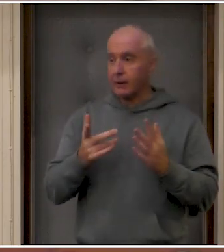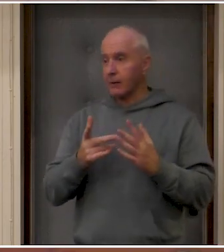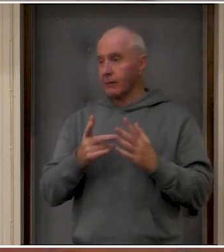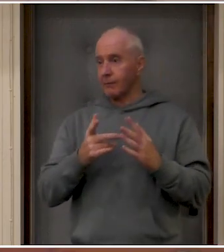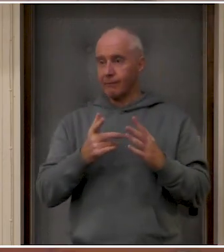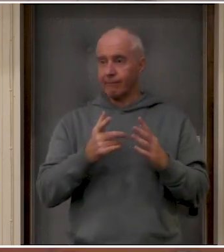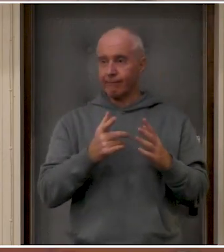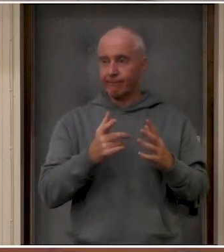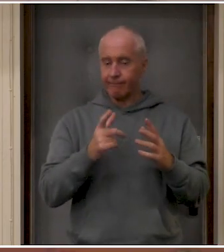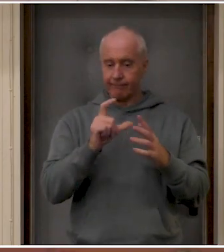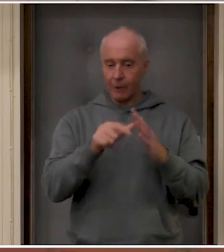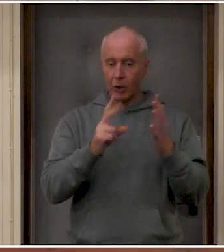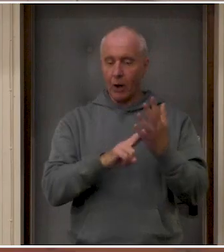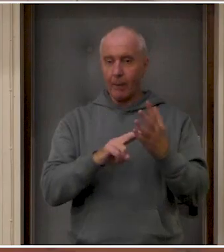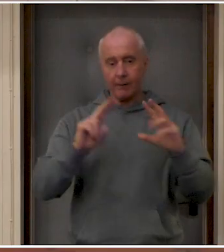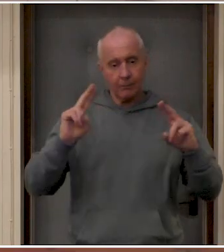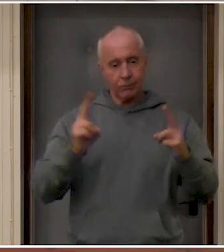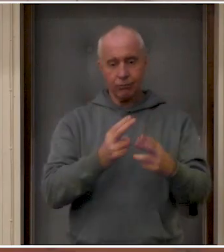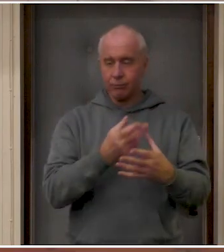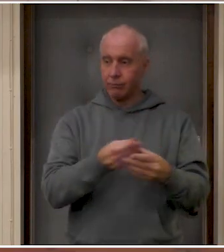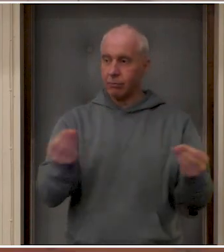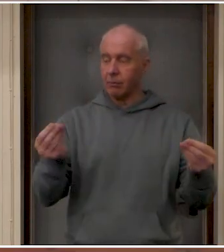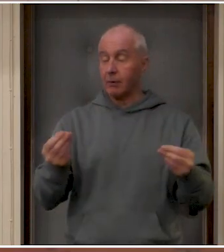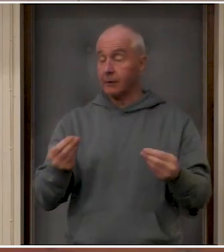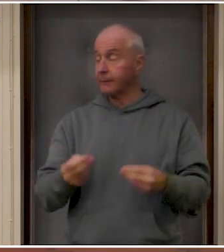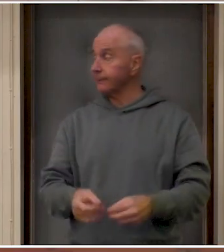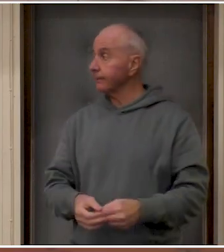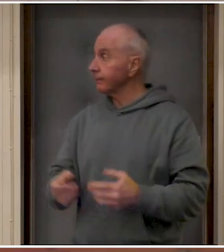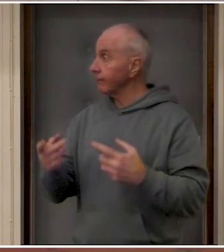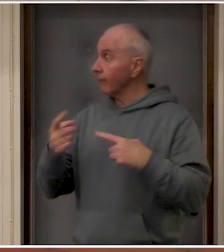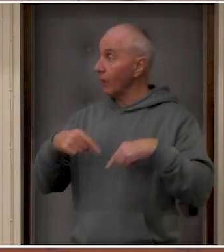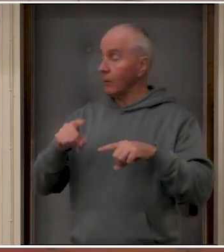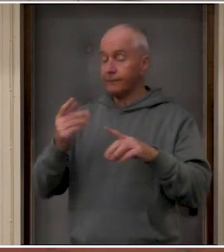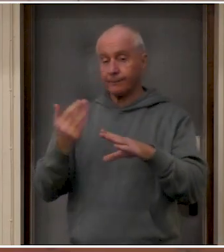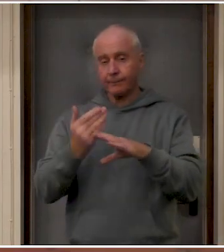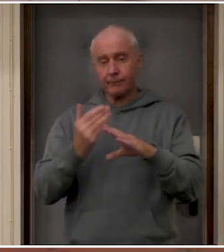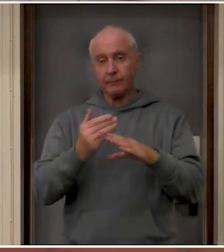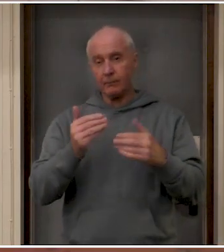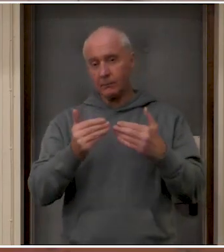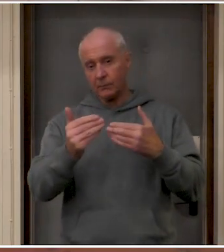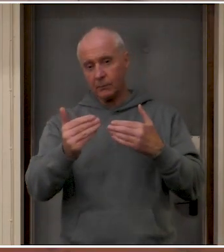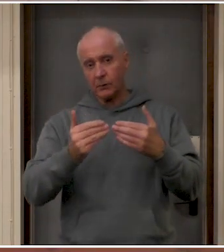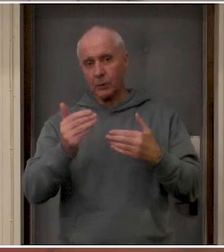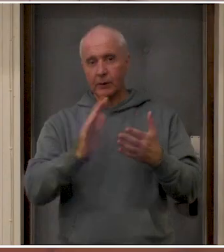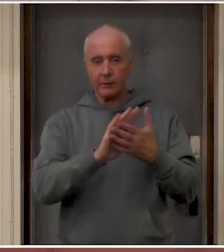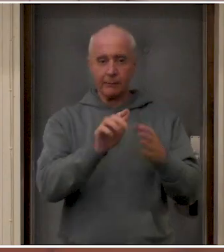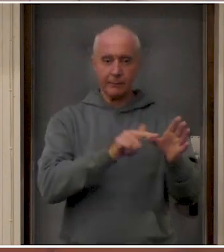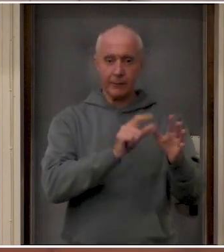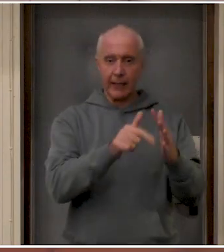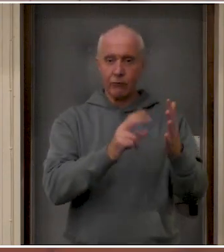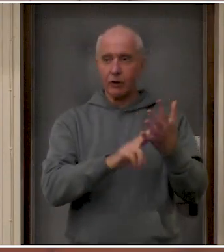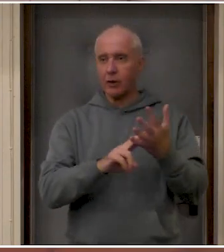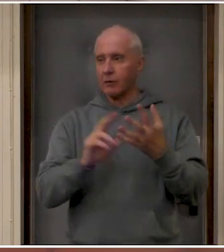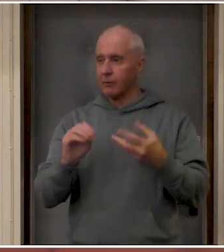decarbonisation in general. We do lots of work with sort of end users of energy, whether that's hydrogen